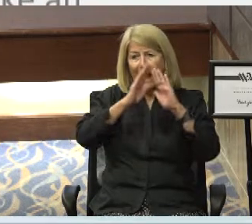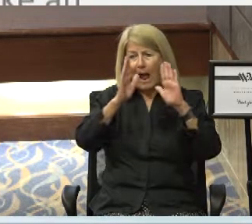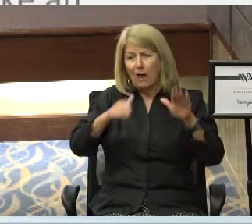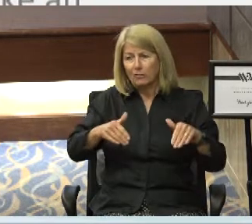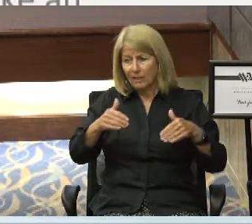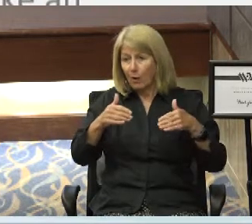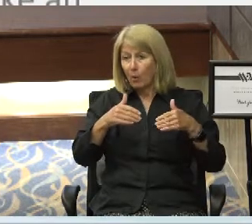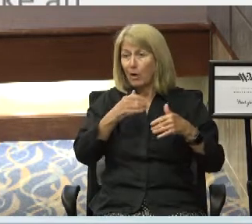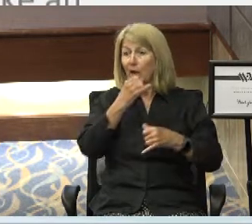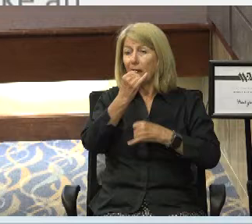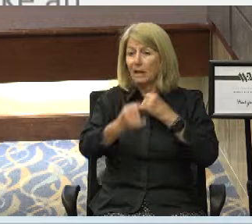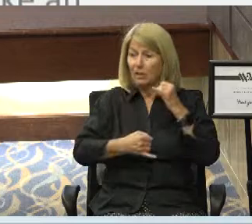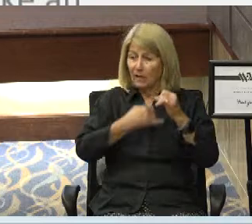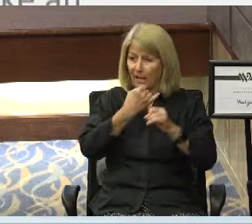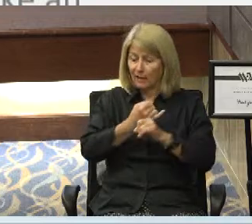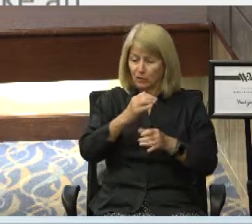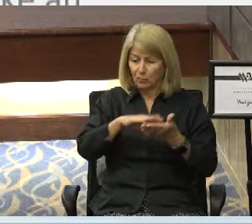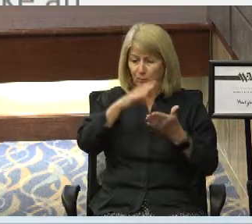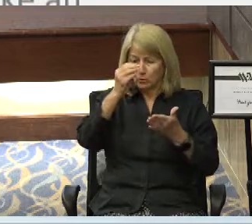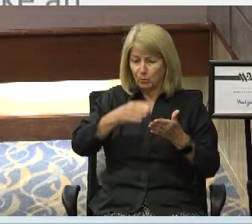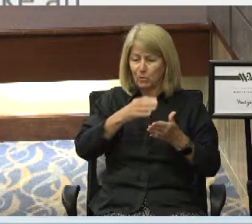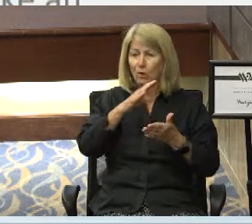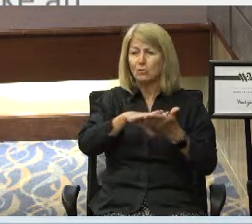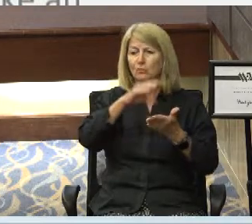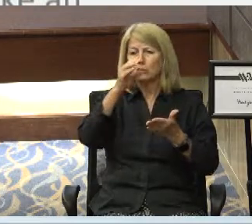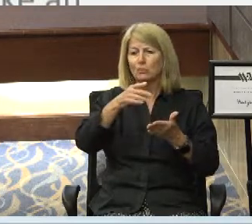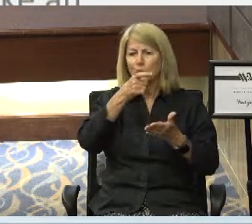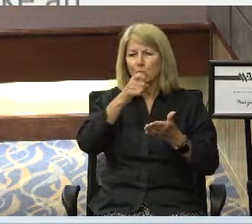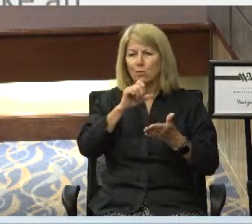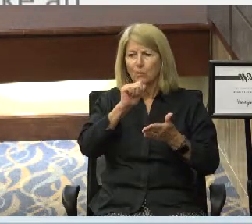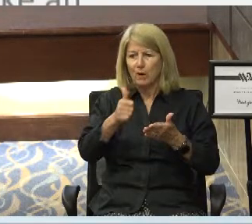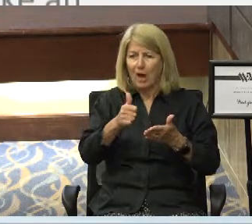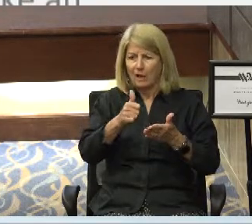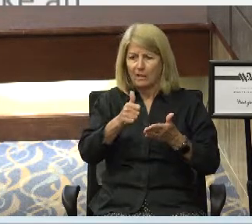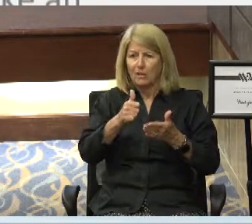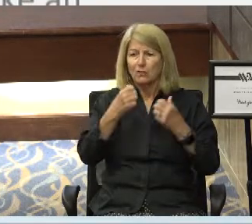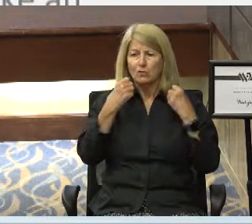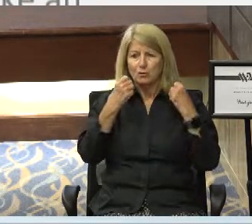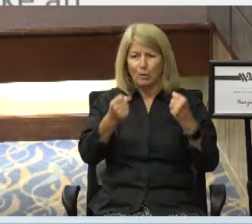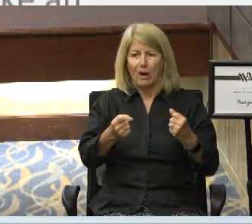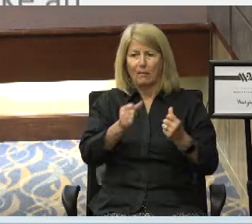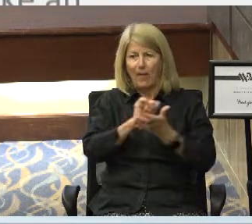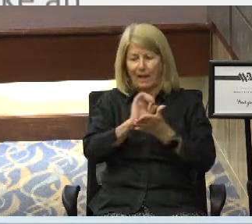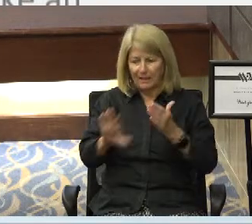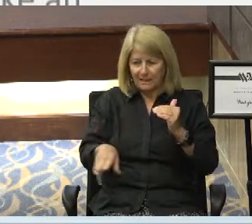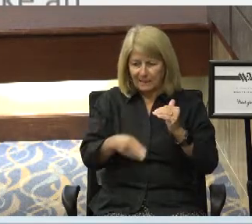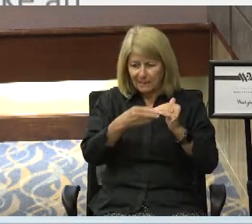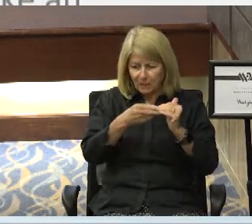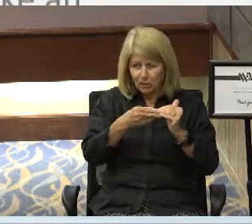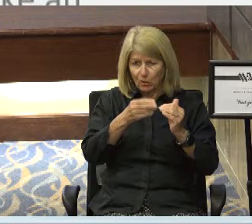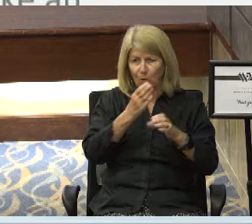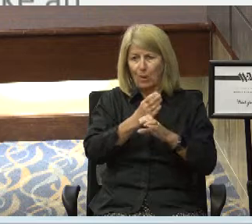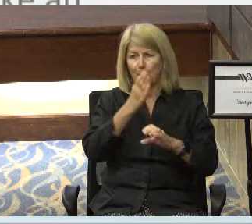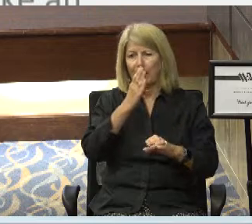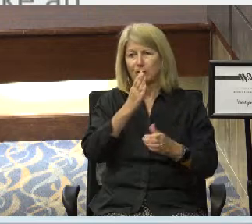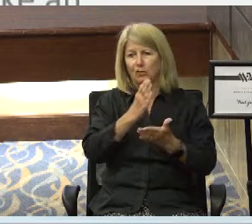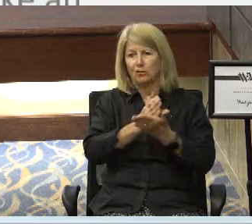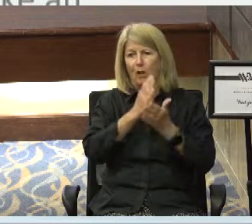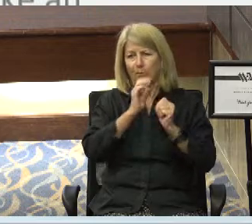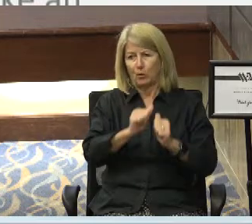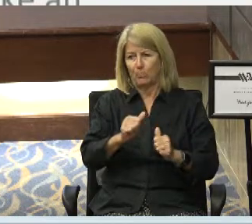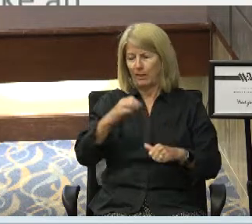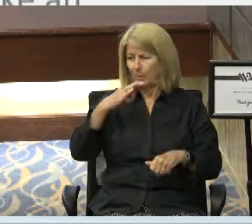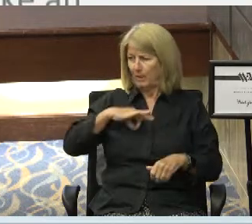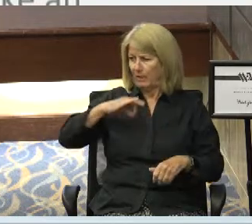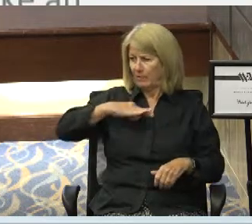or our students that don't drive, that potential additional bus stop could be an asset for the neighborhood if it